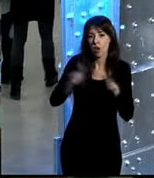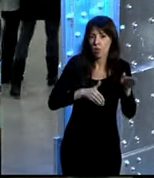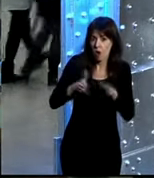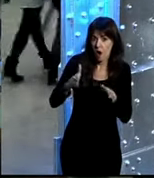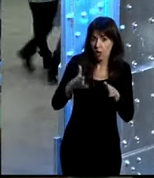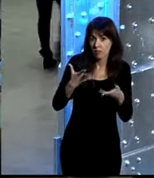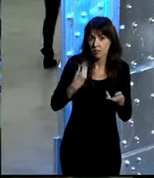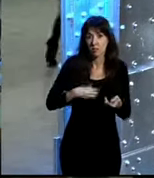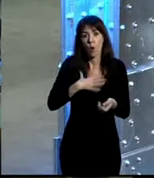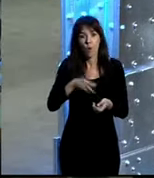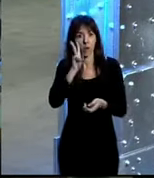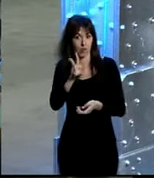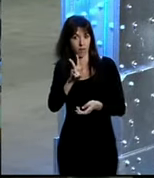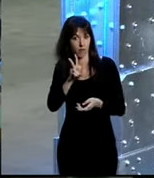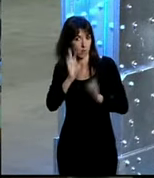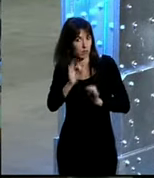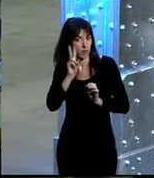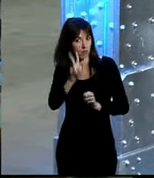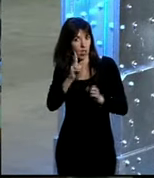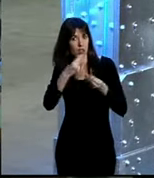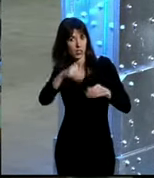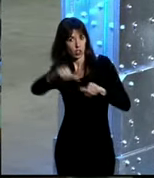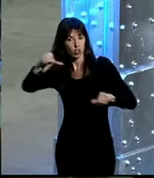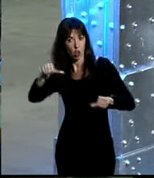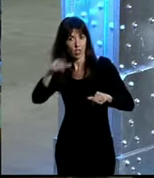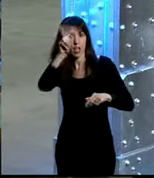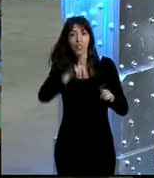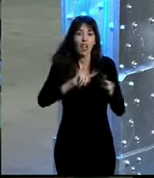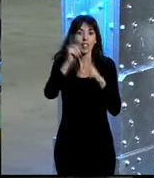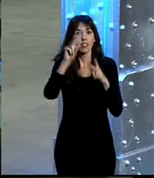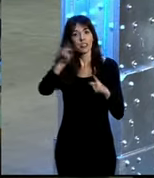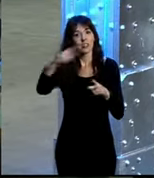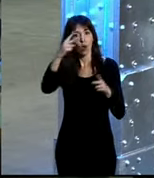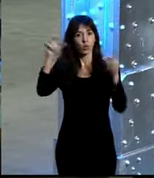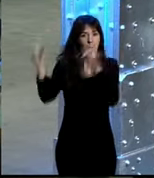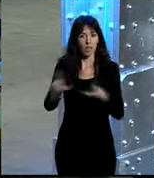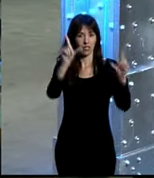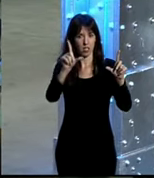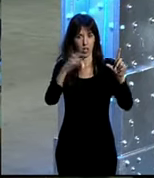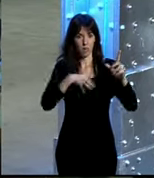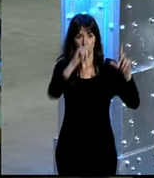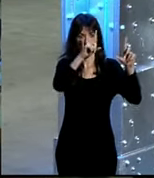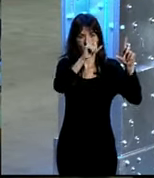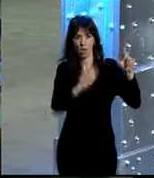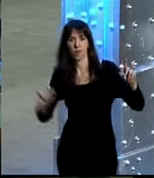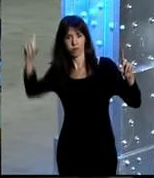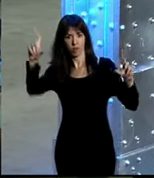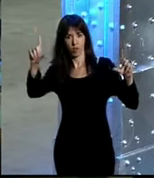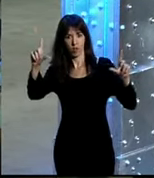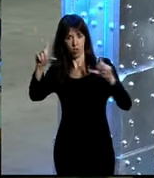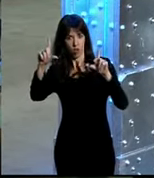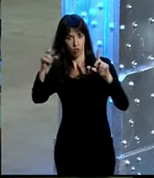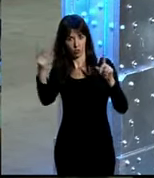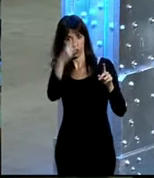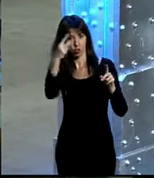both ways, or both views from a historical perspective. And then obviously second screen applications. We are